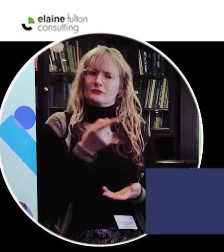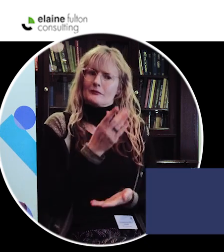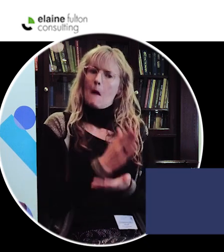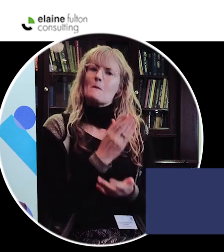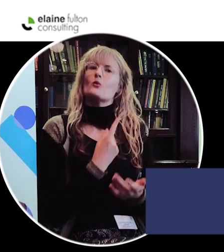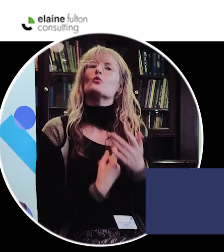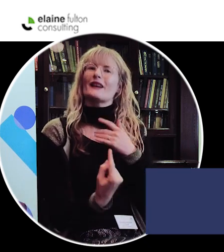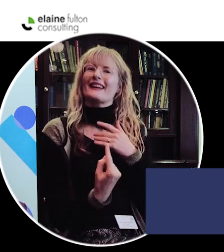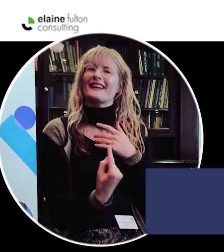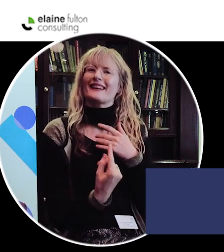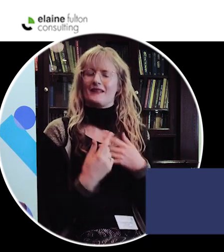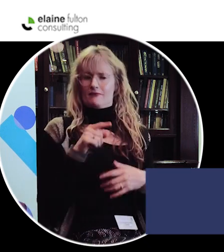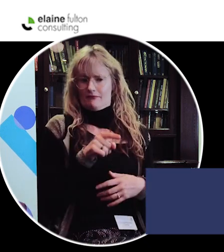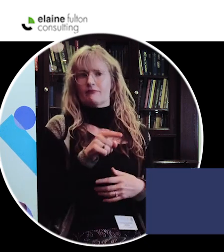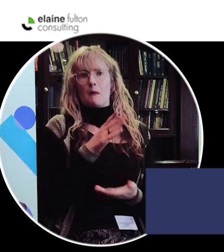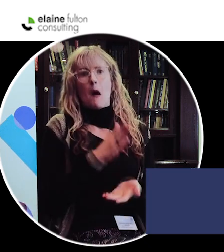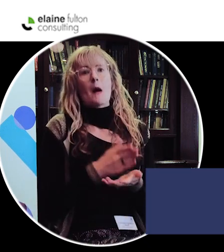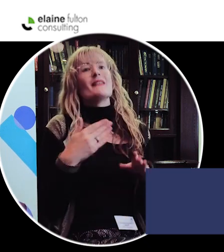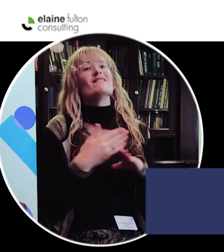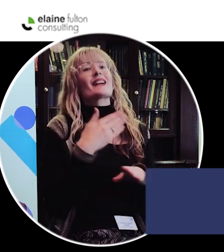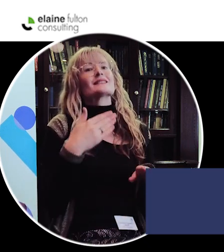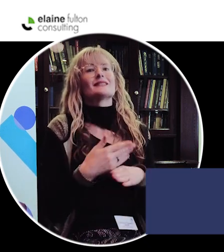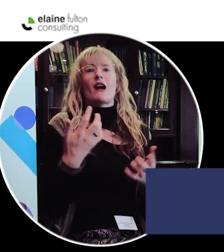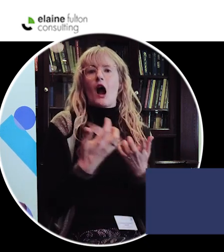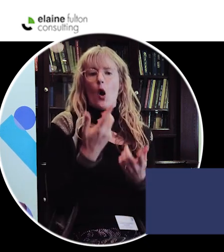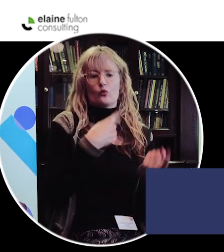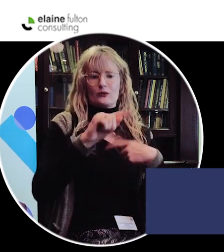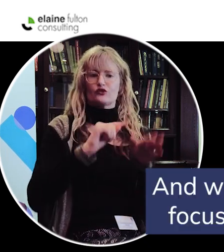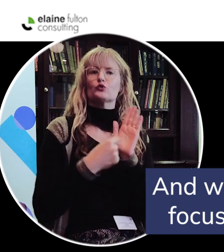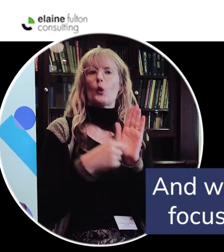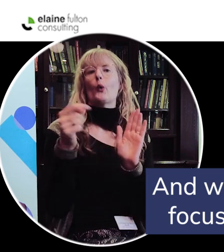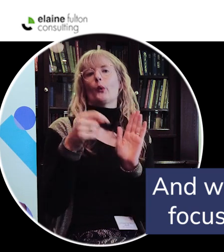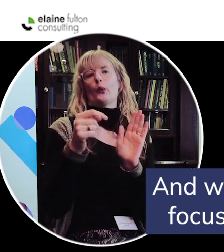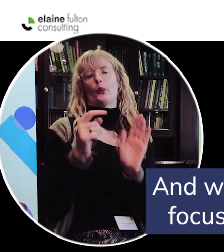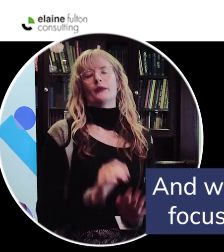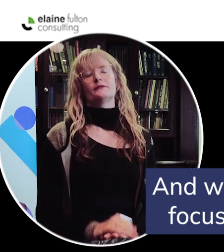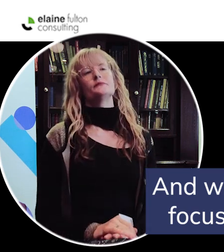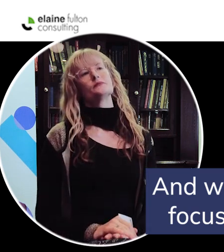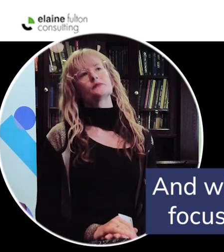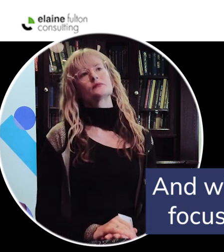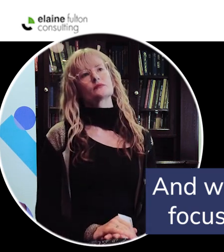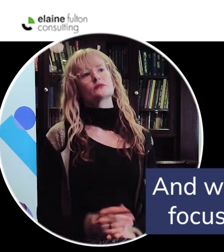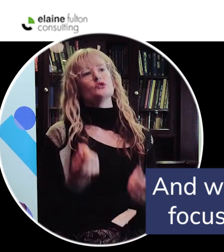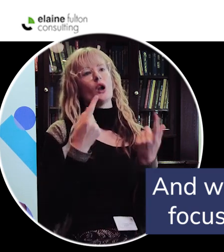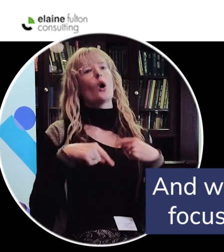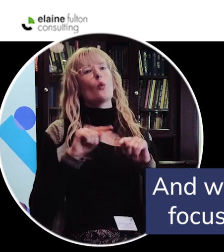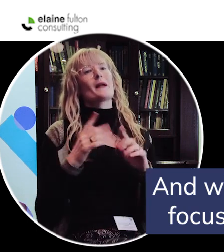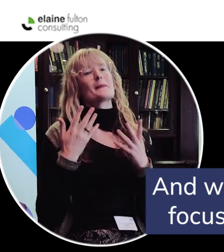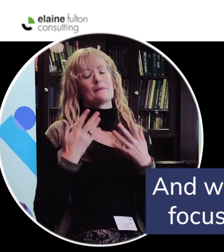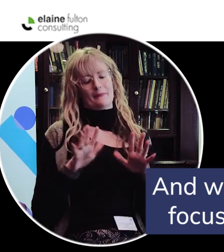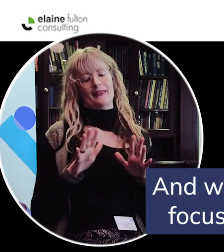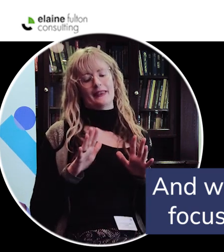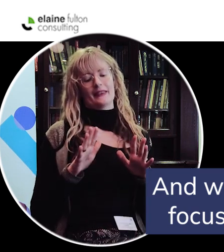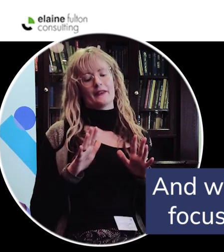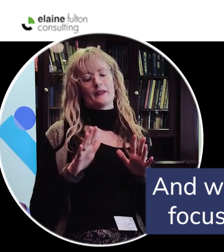hubs within that wider system, children's services and beyond. And what we've done is we've very much taken that initial focus on